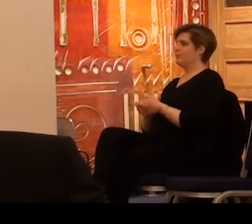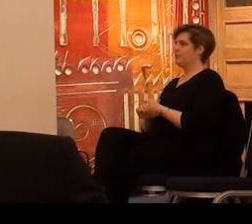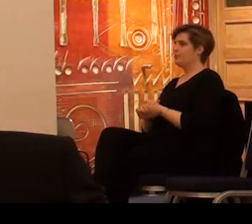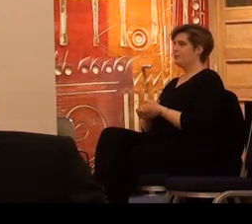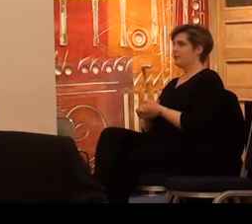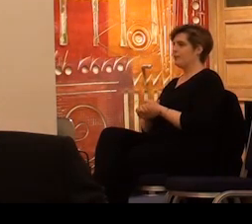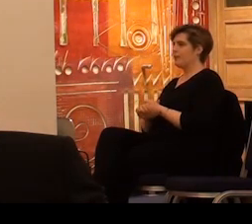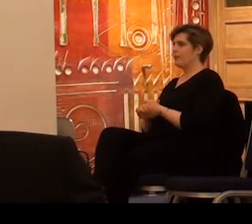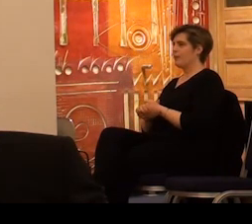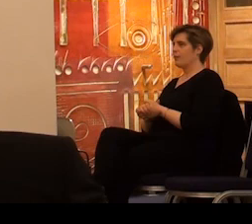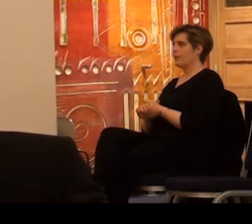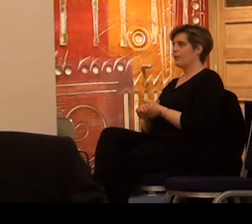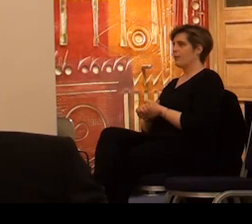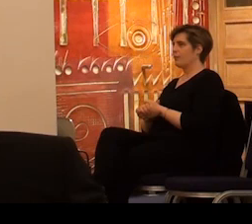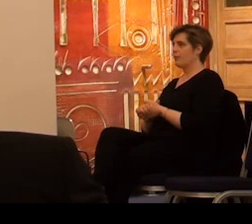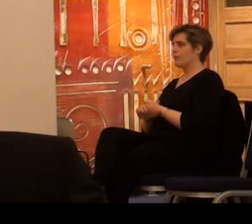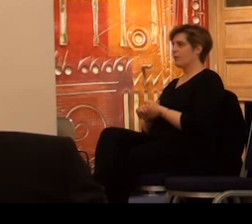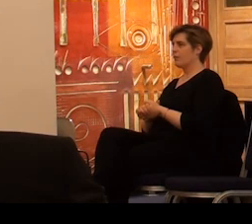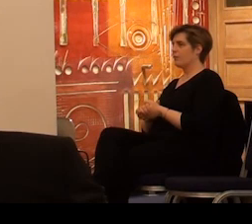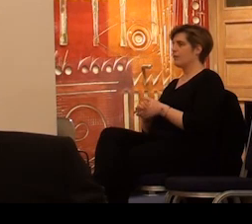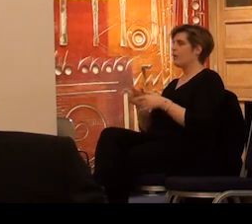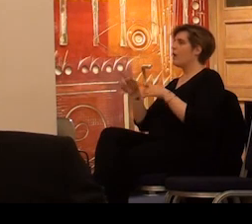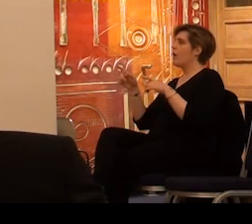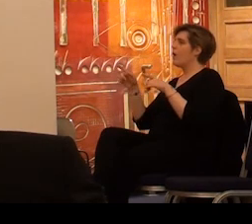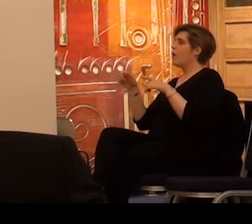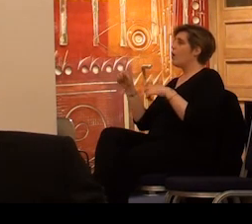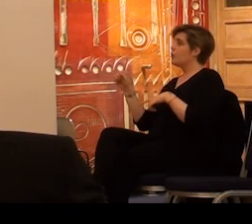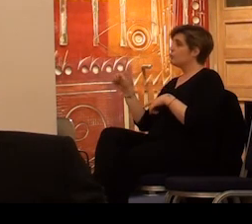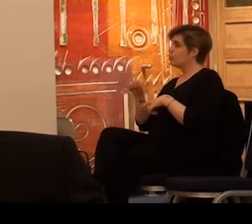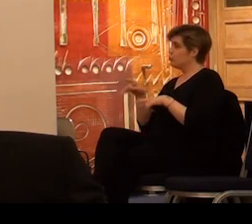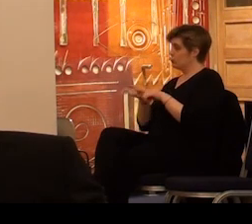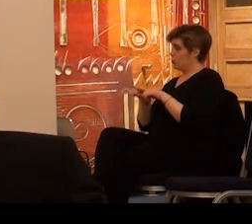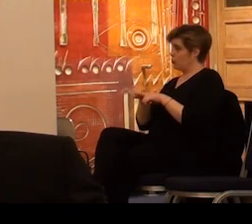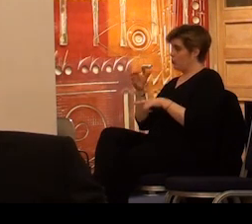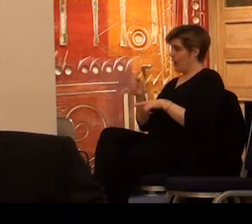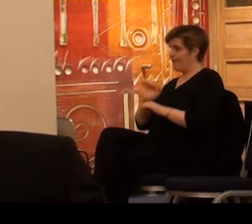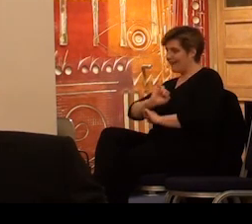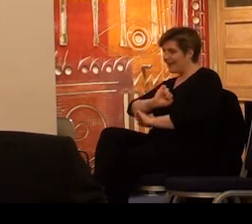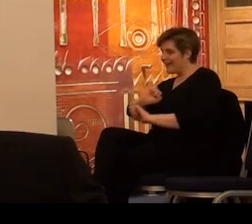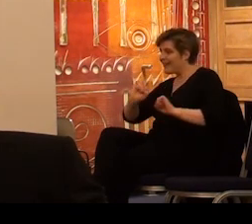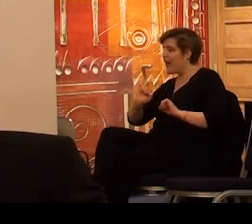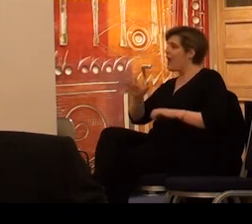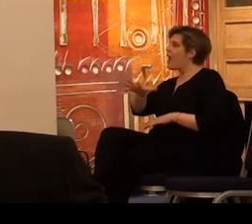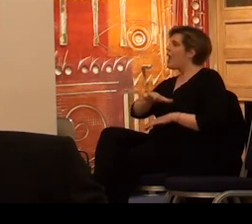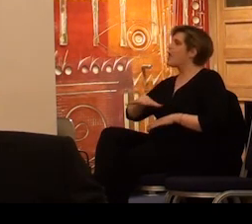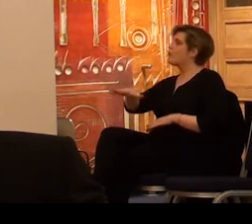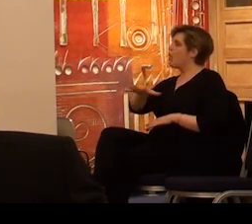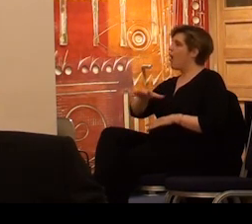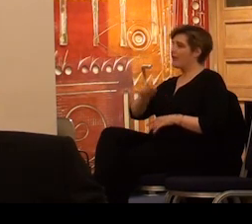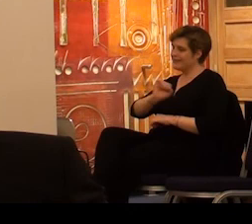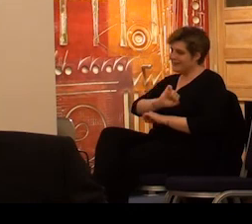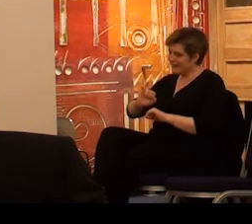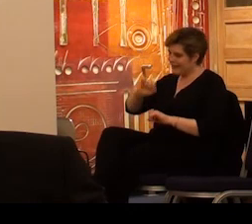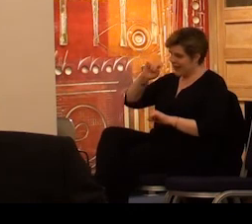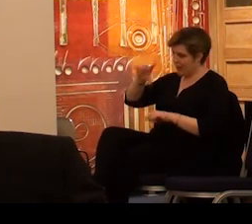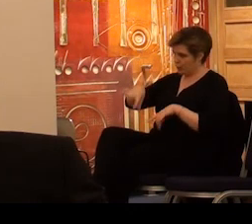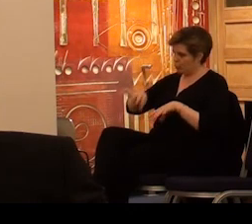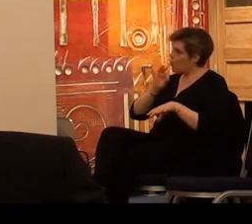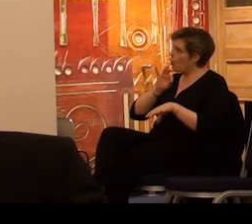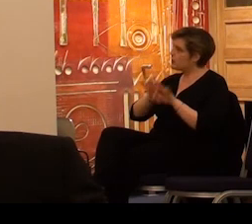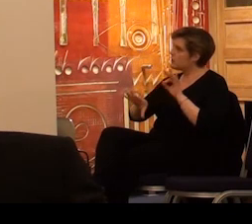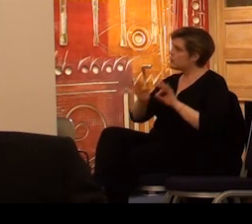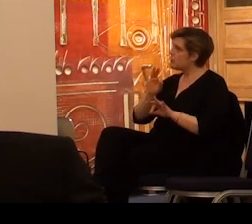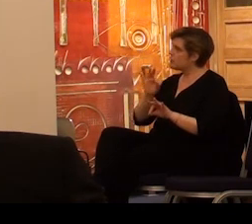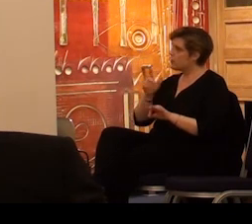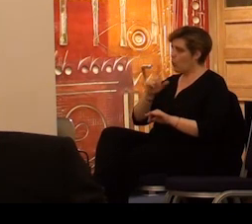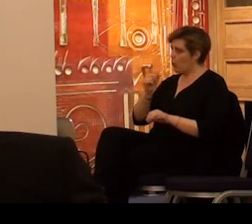area. And actually having their own designated area where they can dictate what they do is important. And it's really easy to